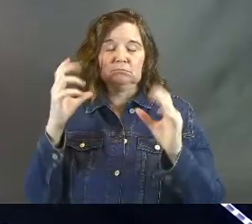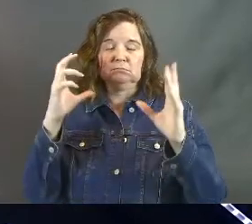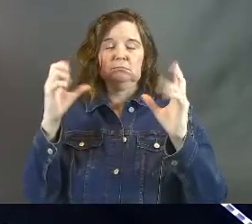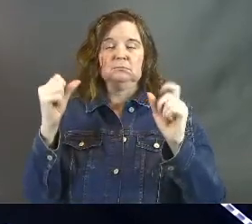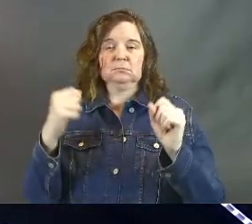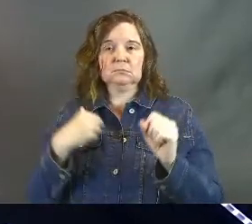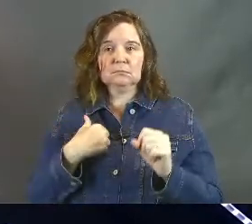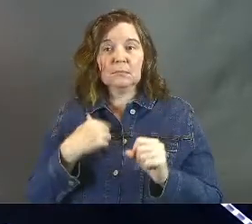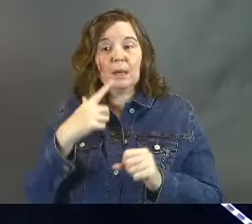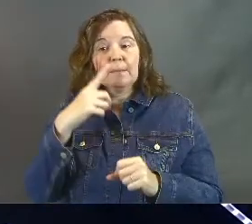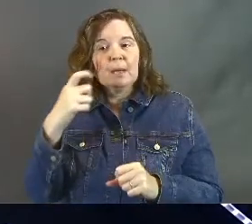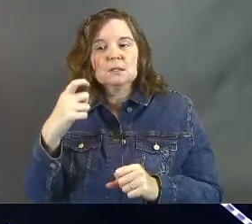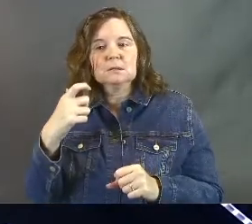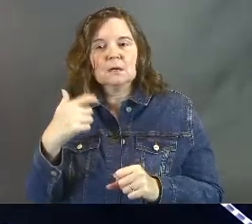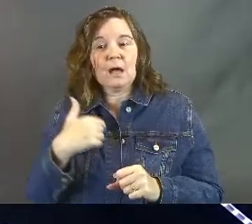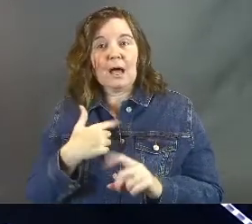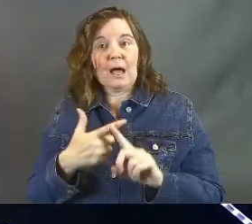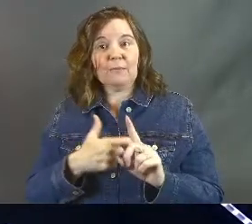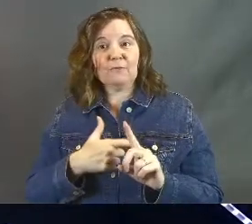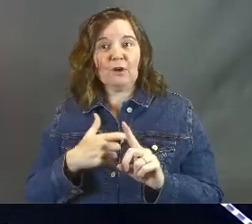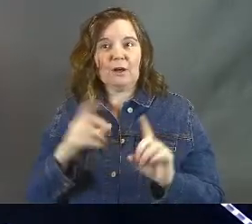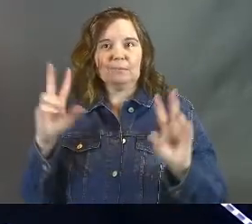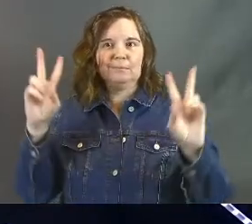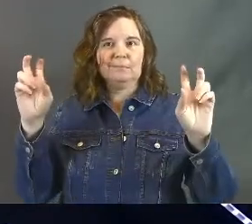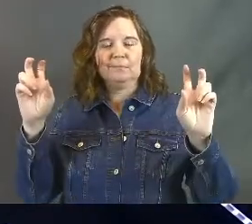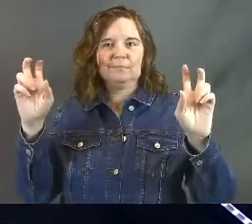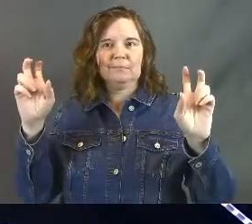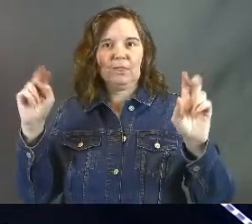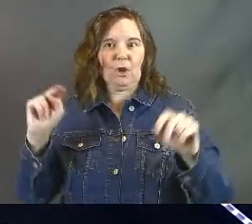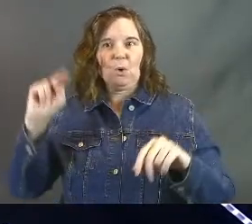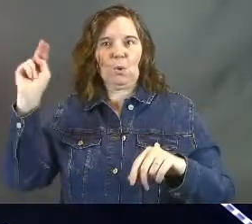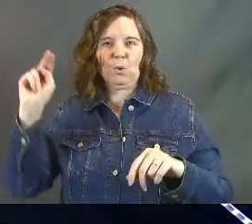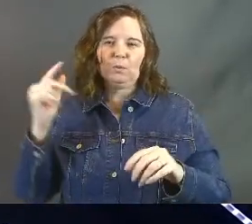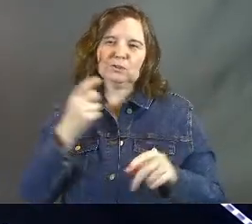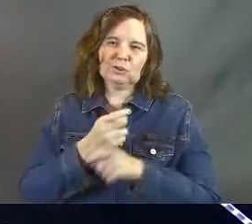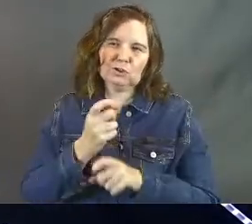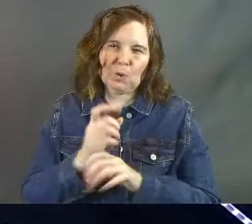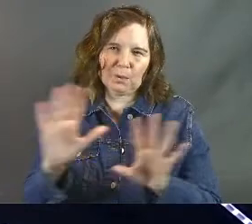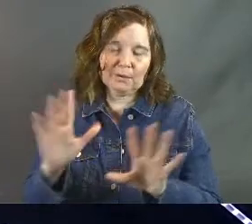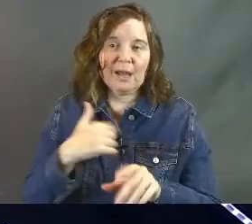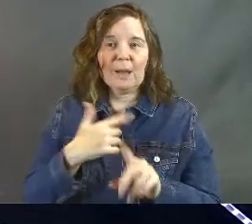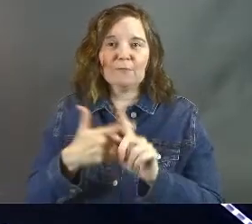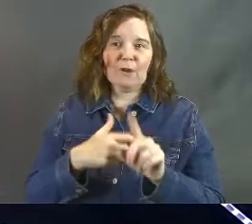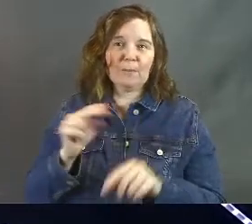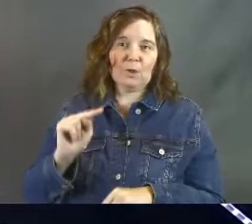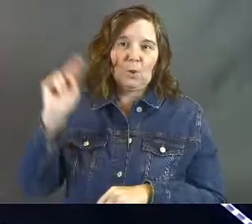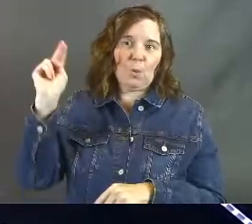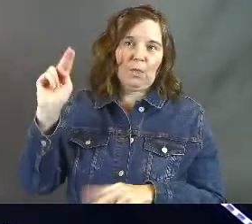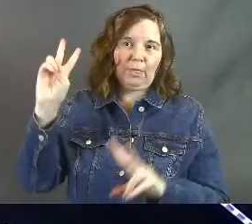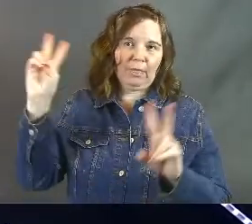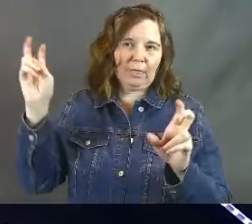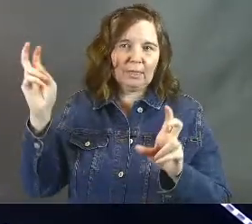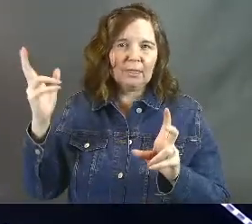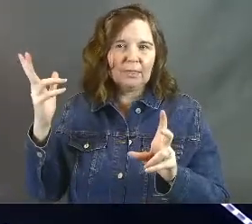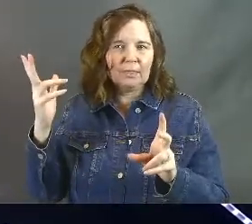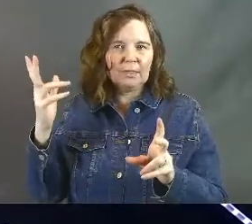away because I'm from the enlightened North, which is a joke, by the way. I'm from the enlightened North.